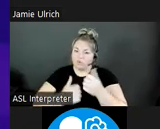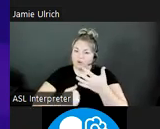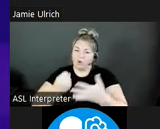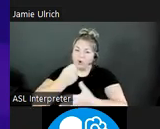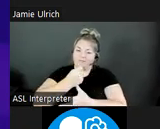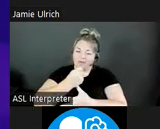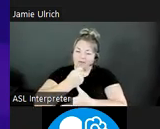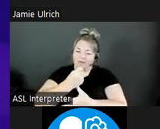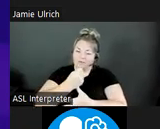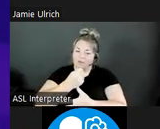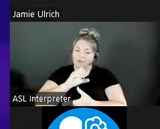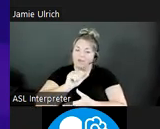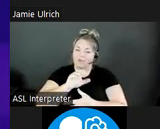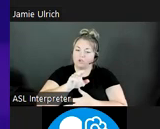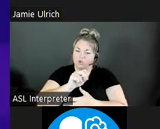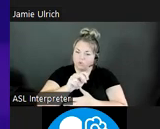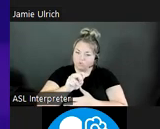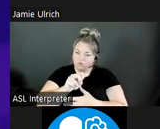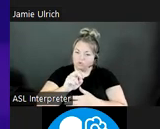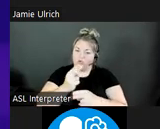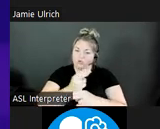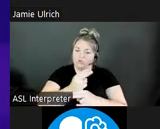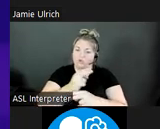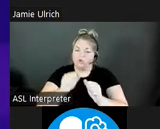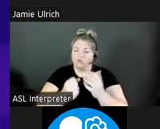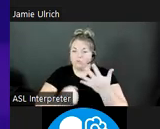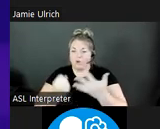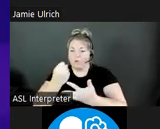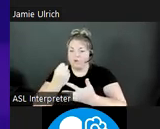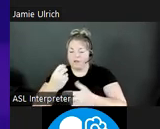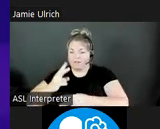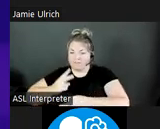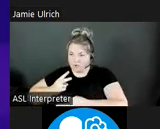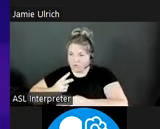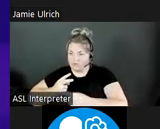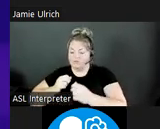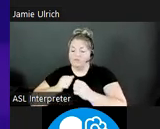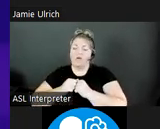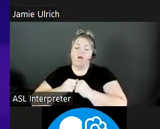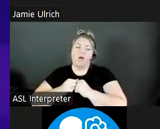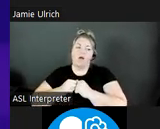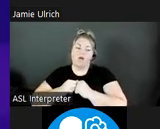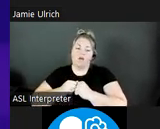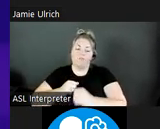prioritize acute youth? Could you prioritize veterans with